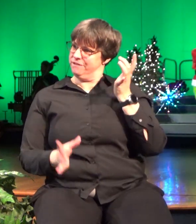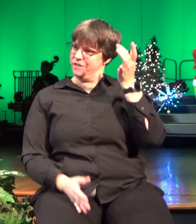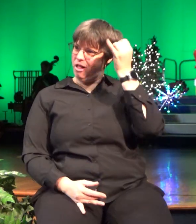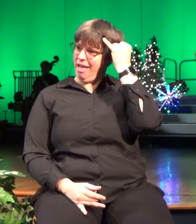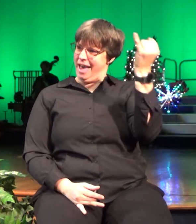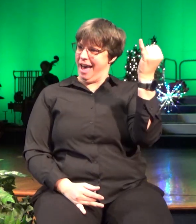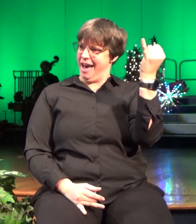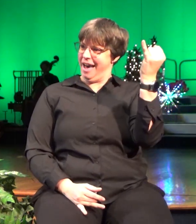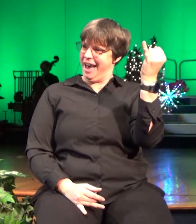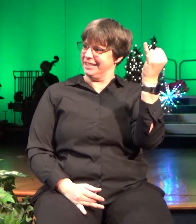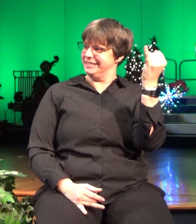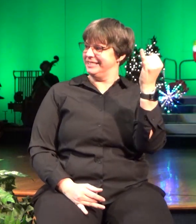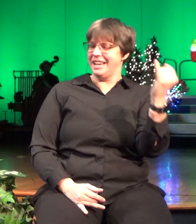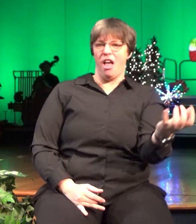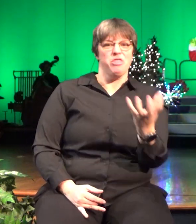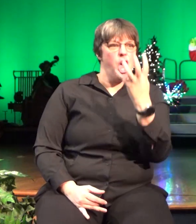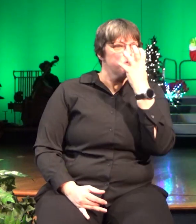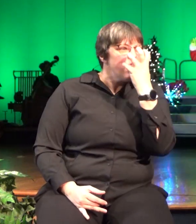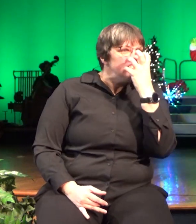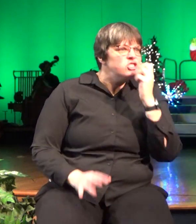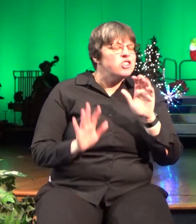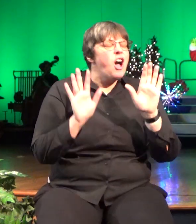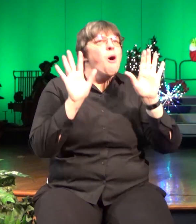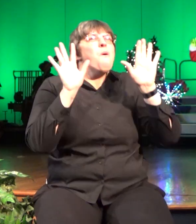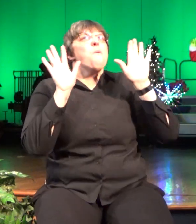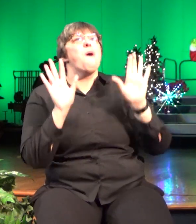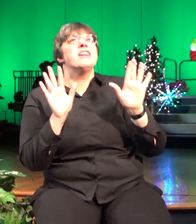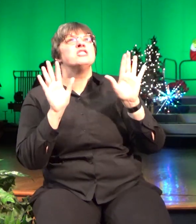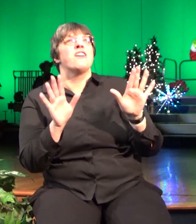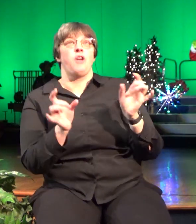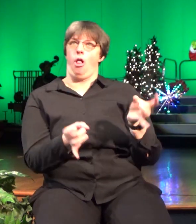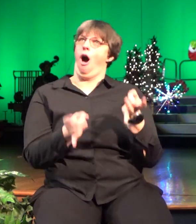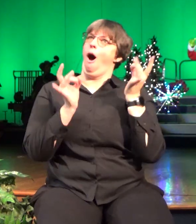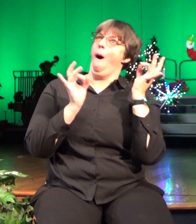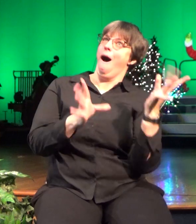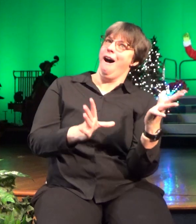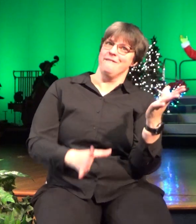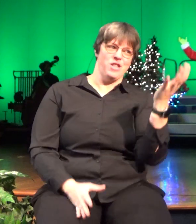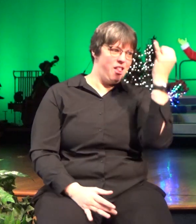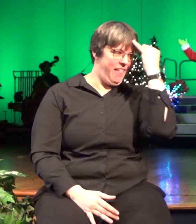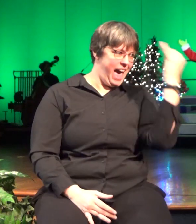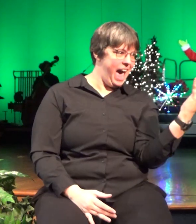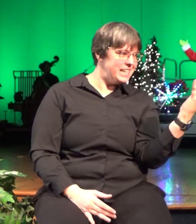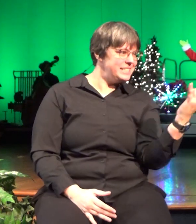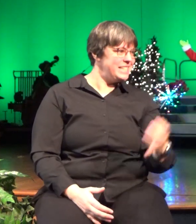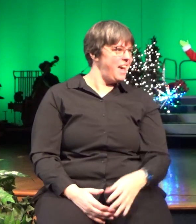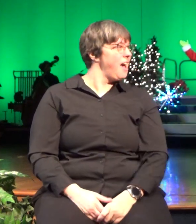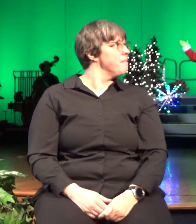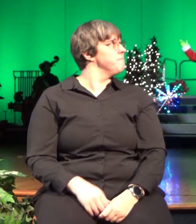idea. The Grinch got a wonderful, awful idea.